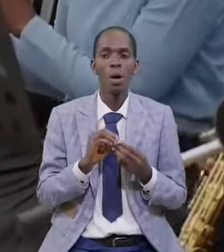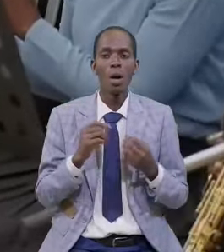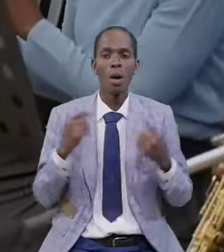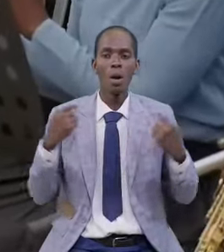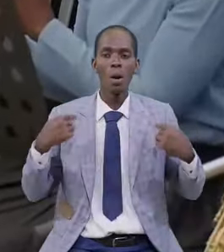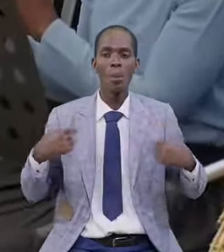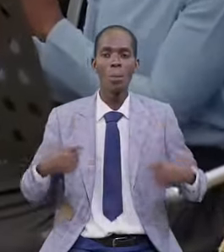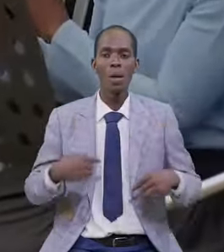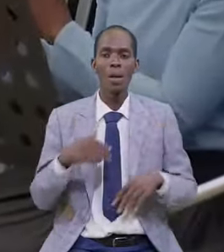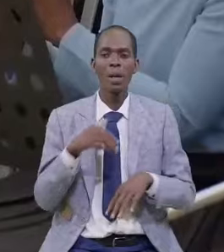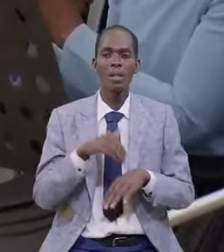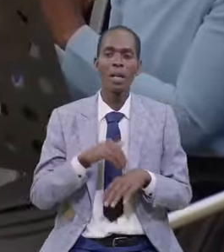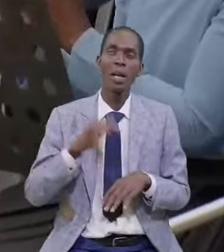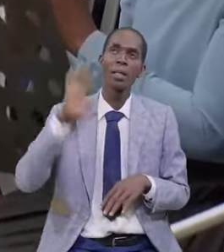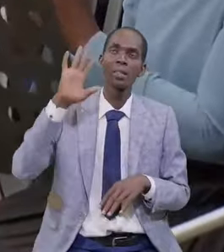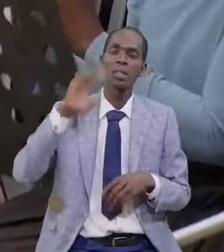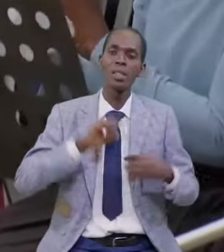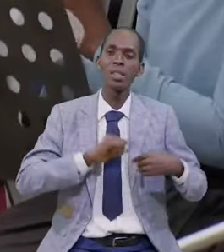for